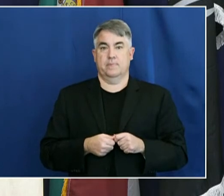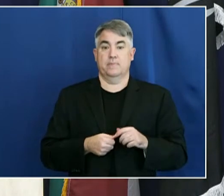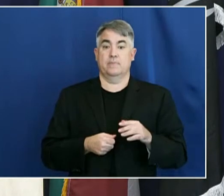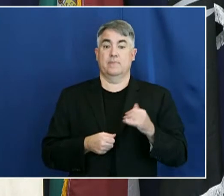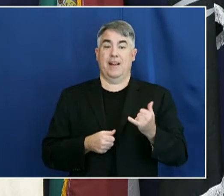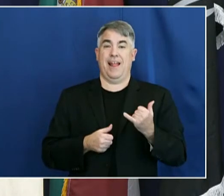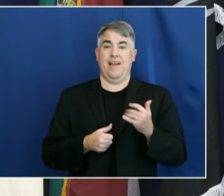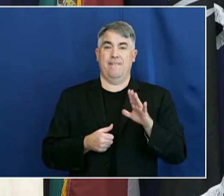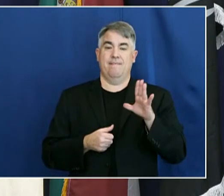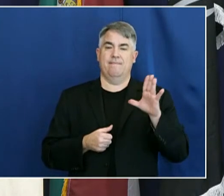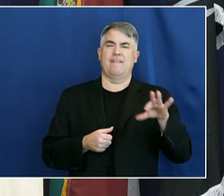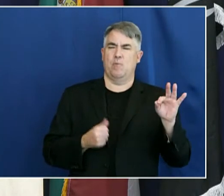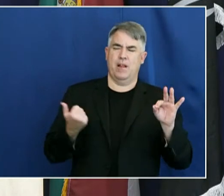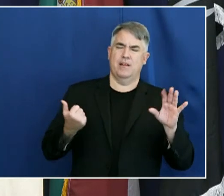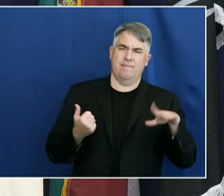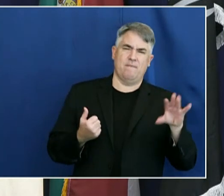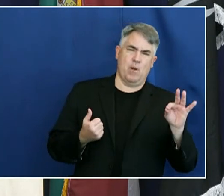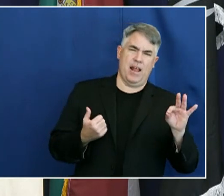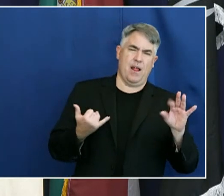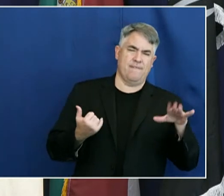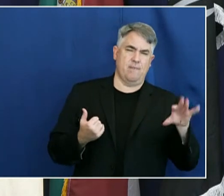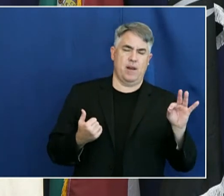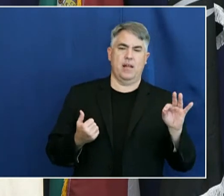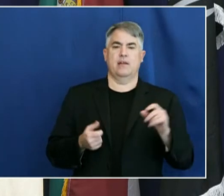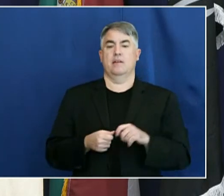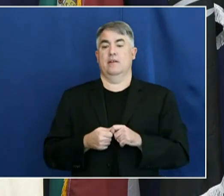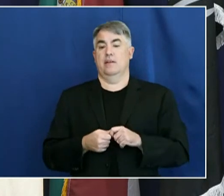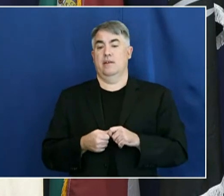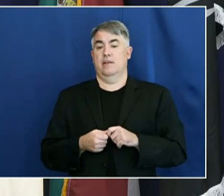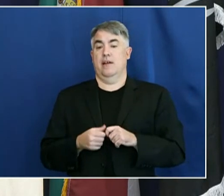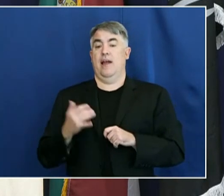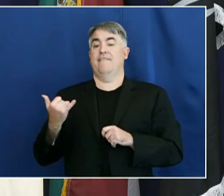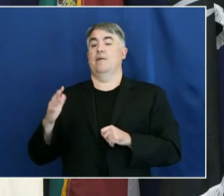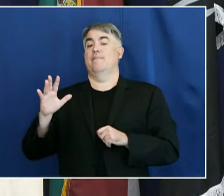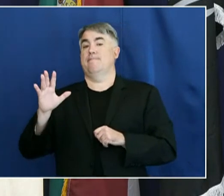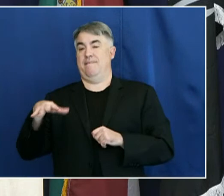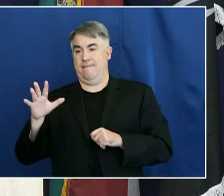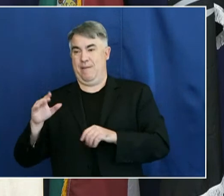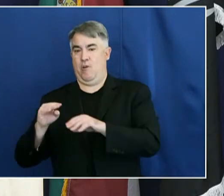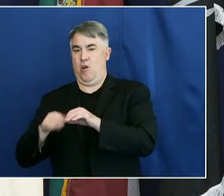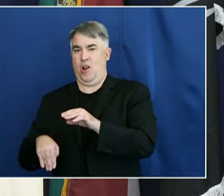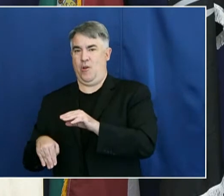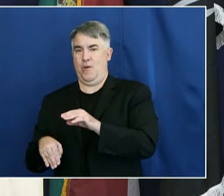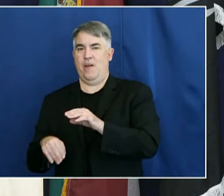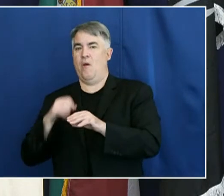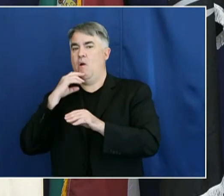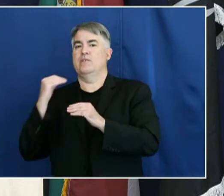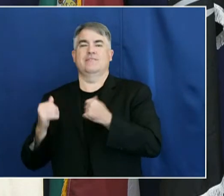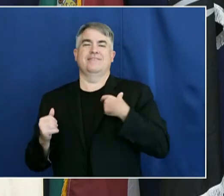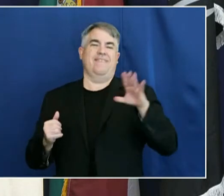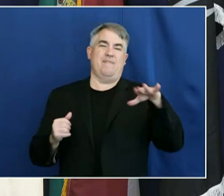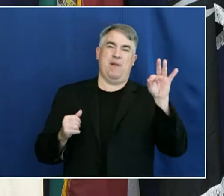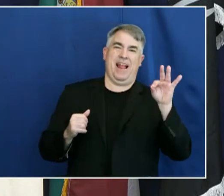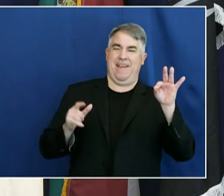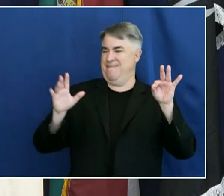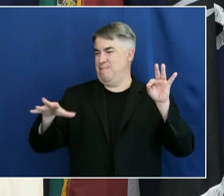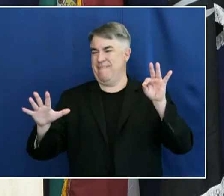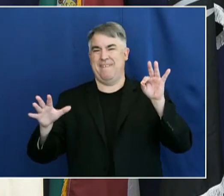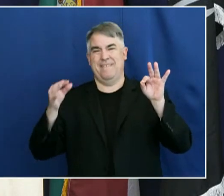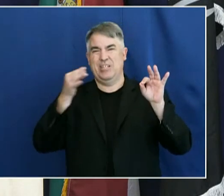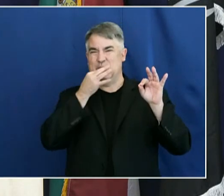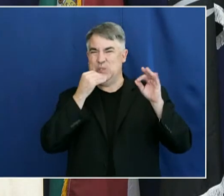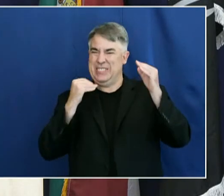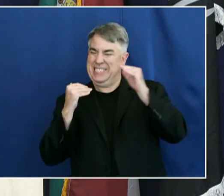most likely path for us as a county to descend down. So again, we need the state to hit the 4 million mark